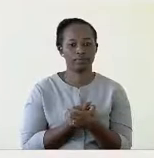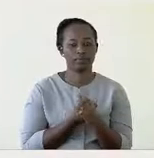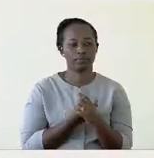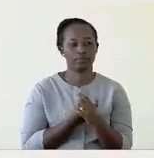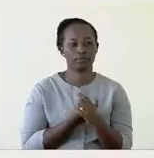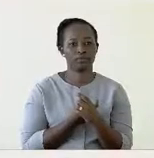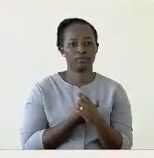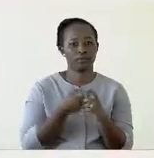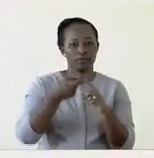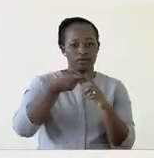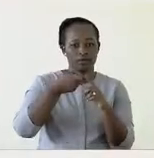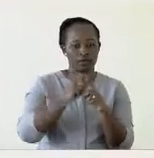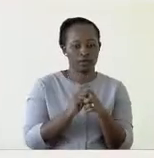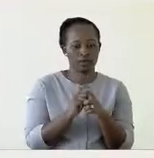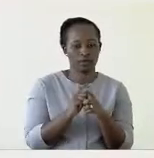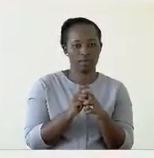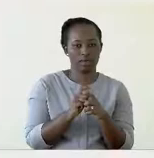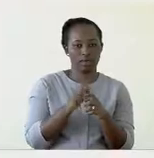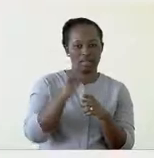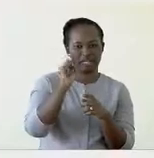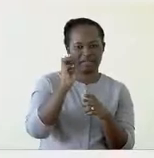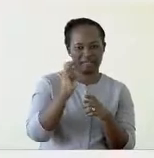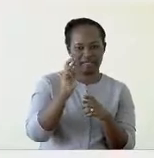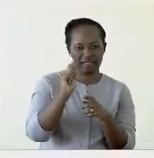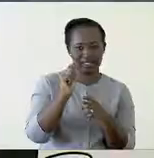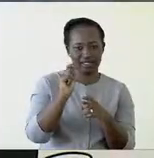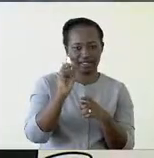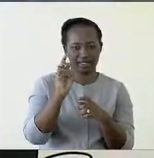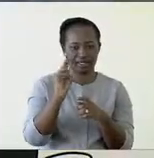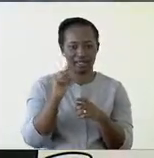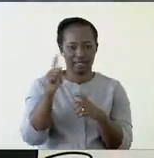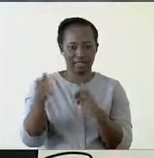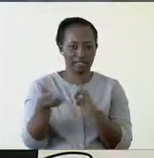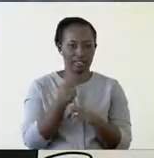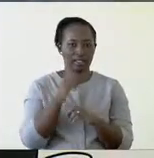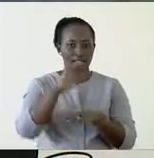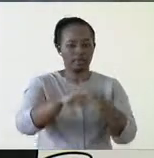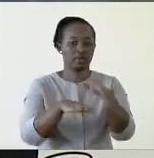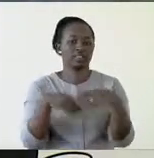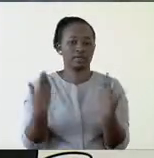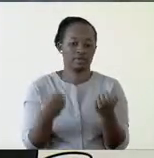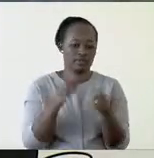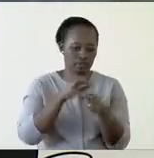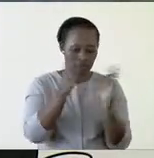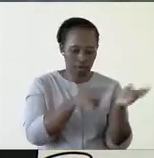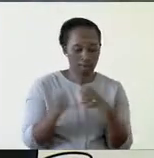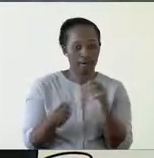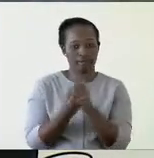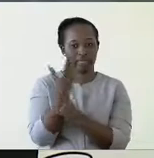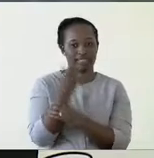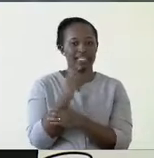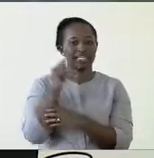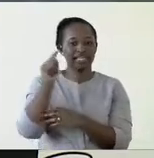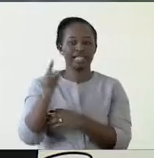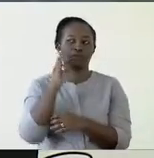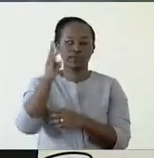nipple of the mother. What happens? It stimulates the production stimulates the mammary gland to produce milk. And that milk is going to